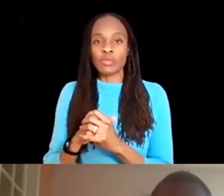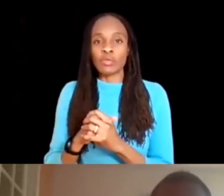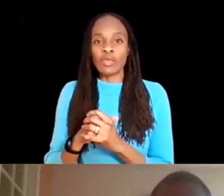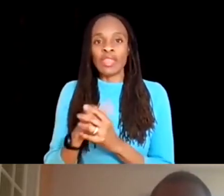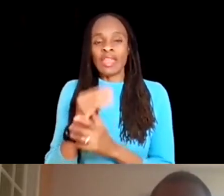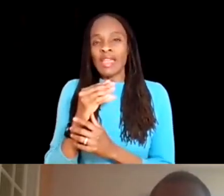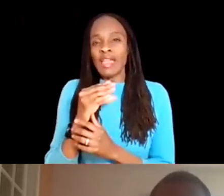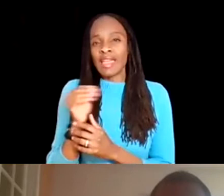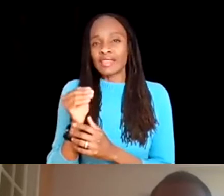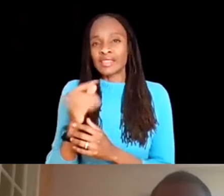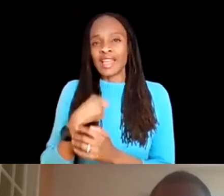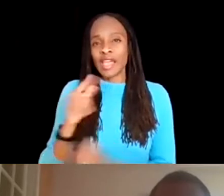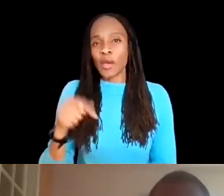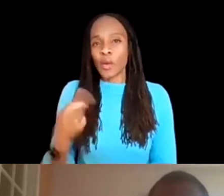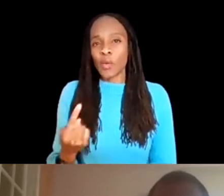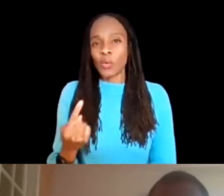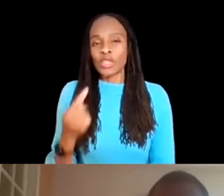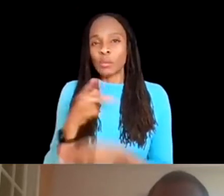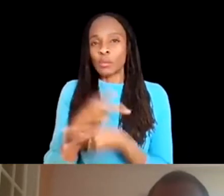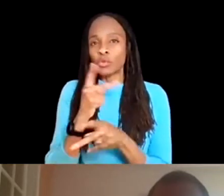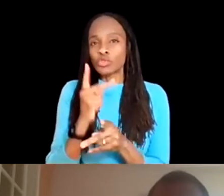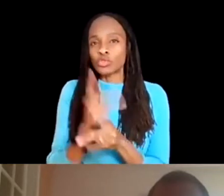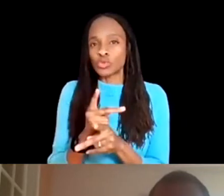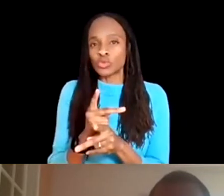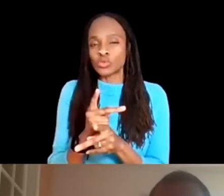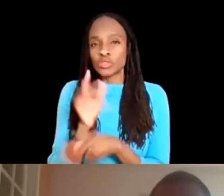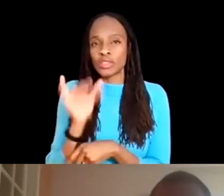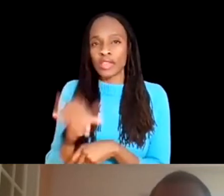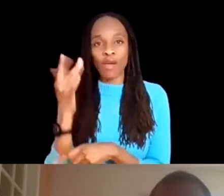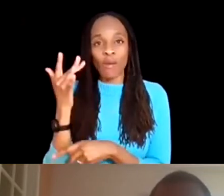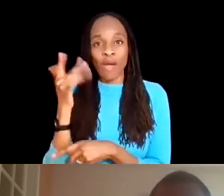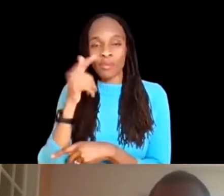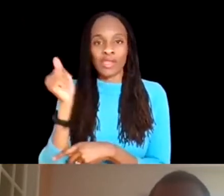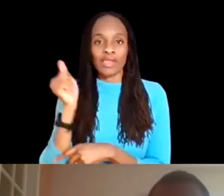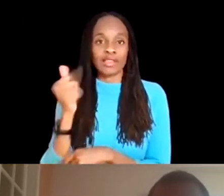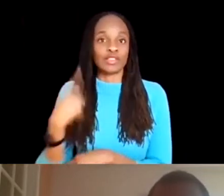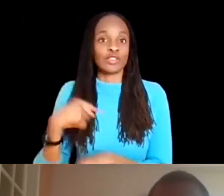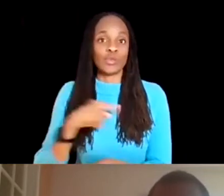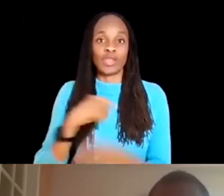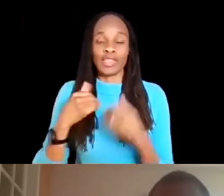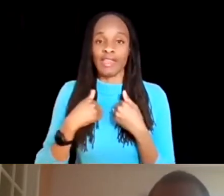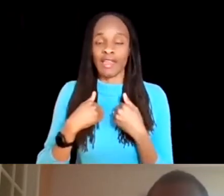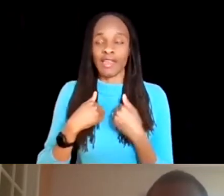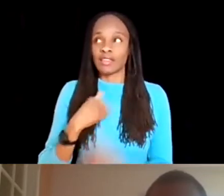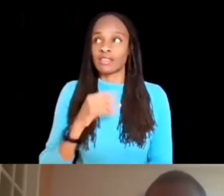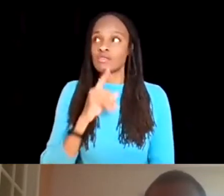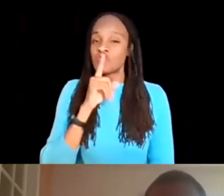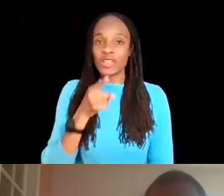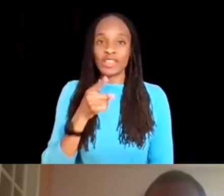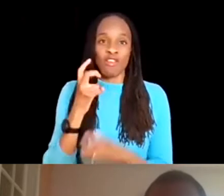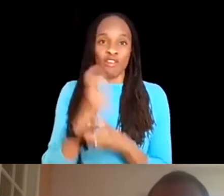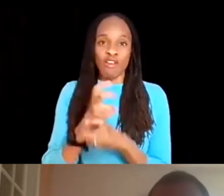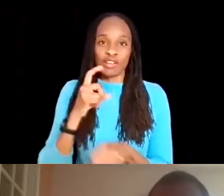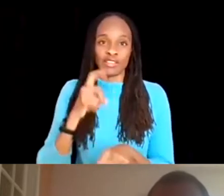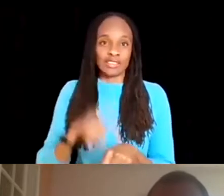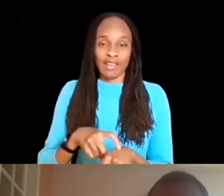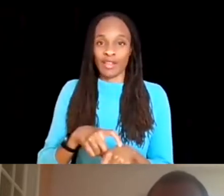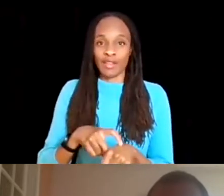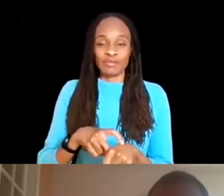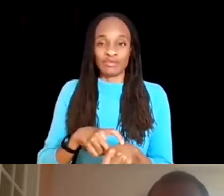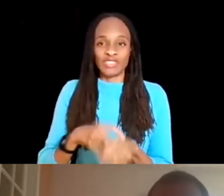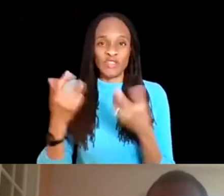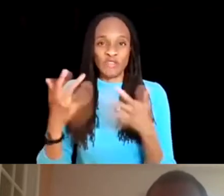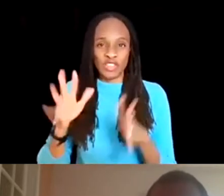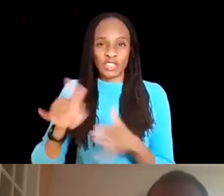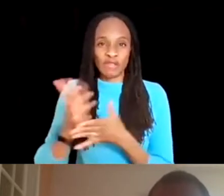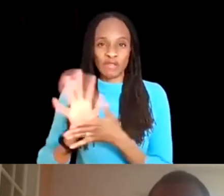and I only produced it because we were having such an extraordinarily difficult time getting the film done. And there were a